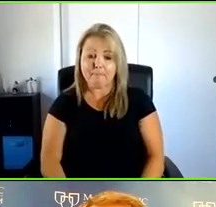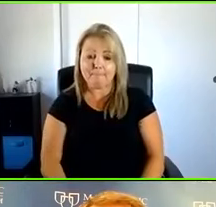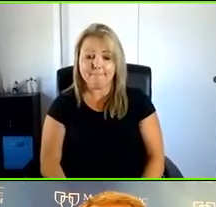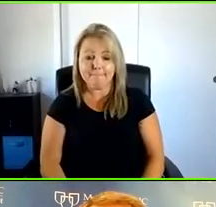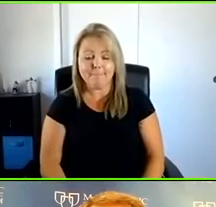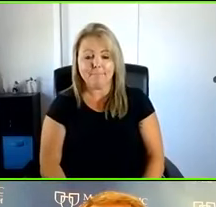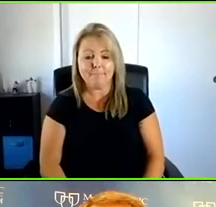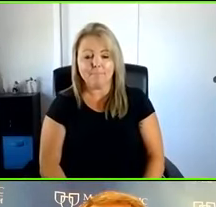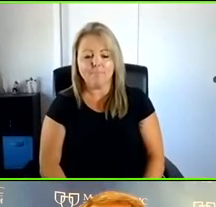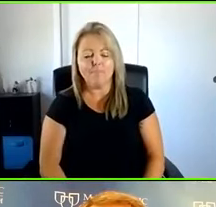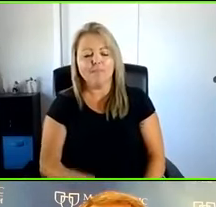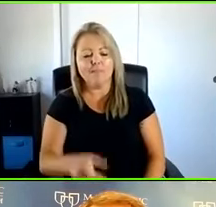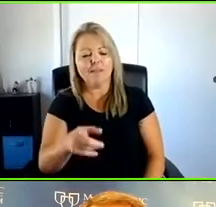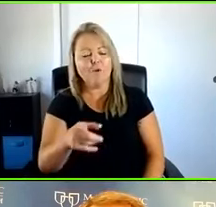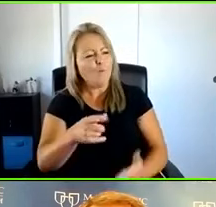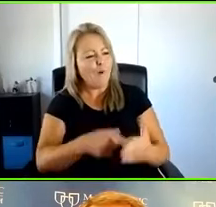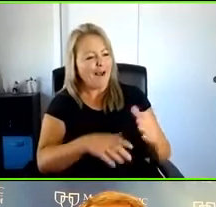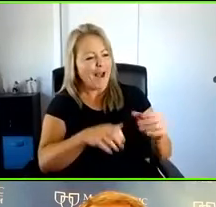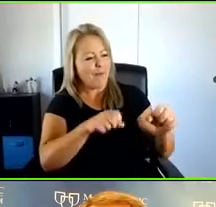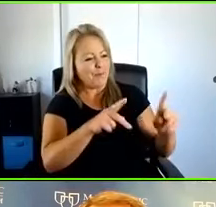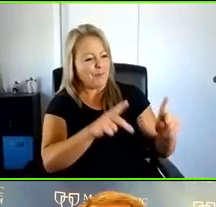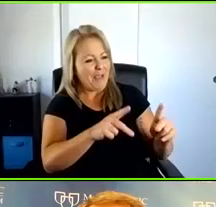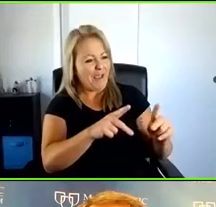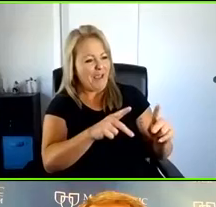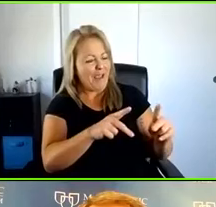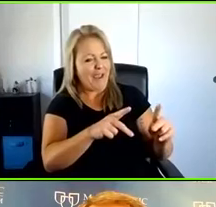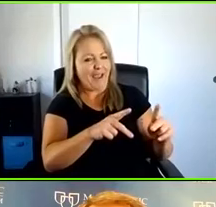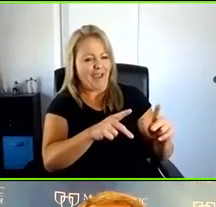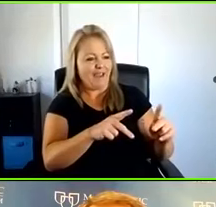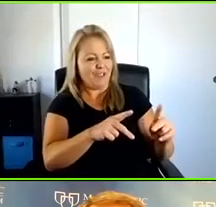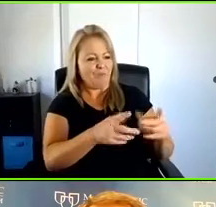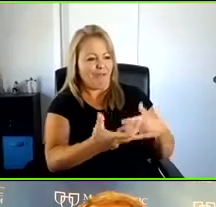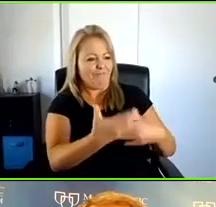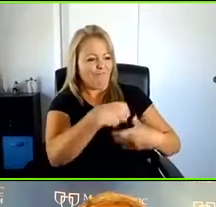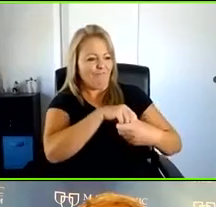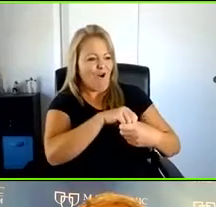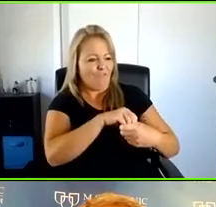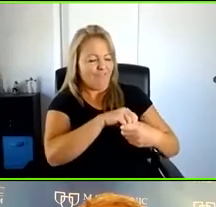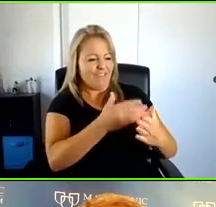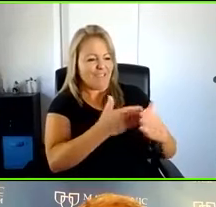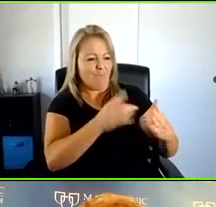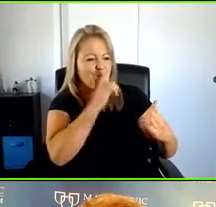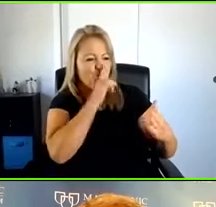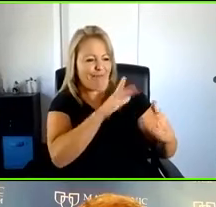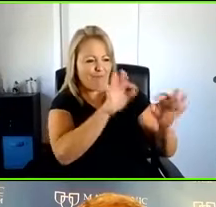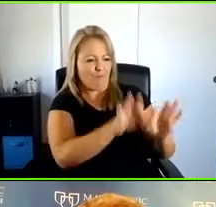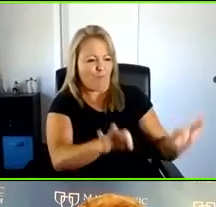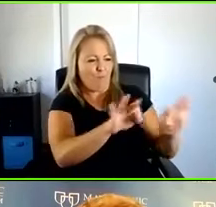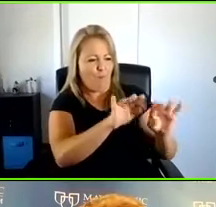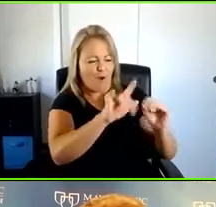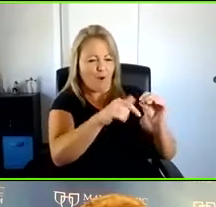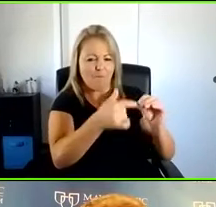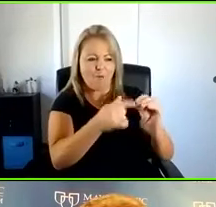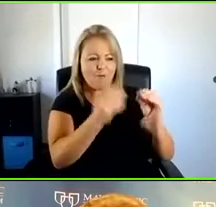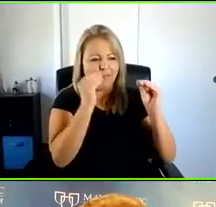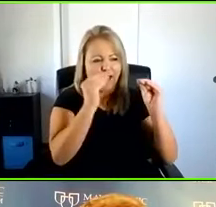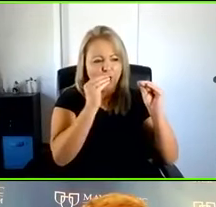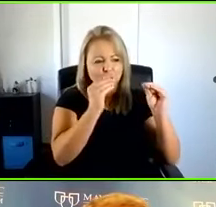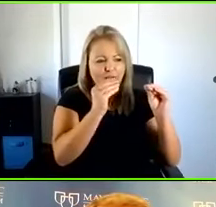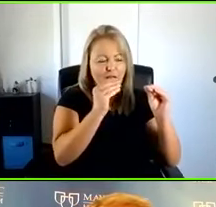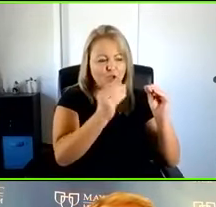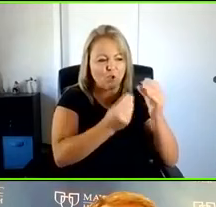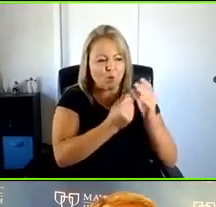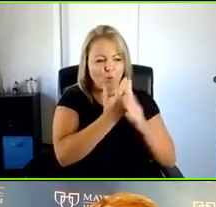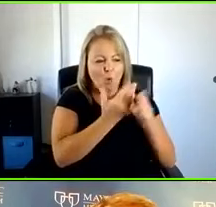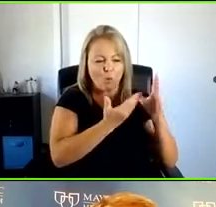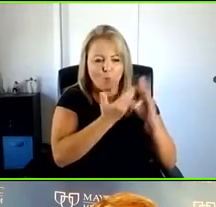And what an opportunity to be a part of something bigger than yourself as you go through the educational process and growth that happens in higher ed. And